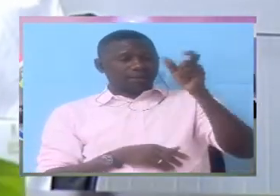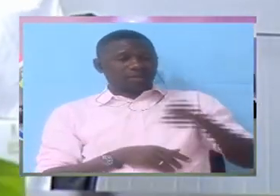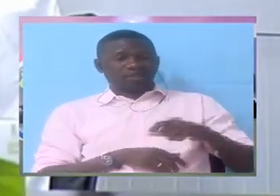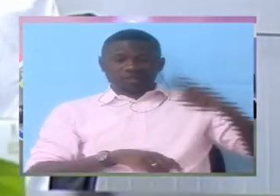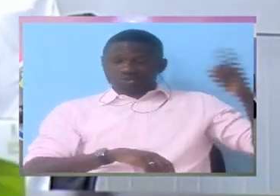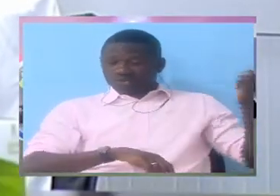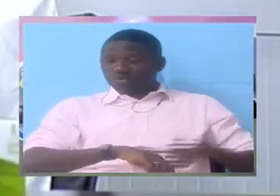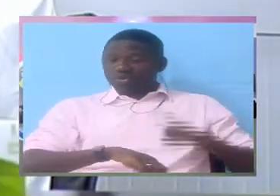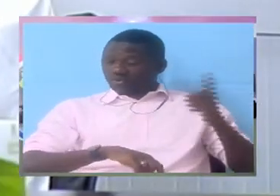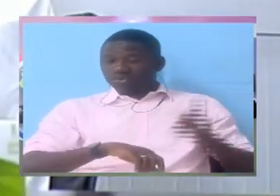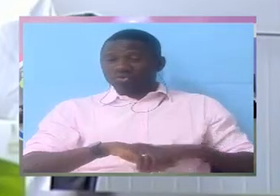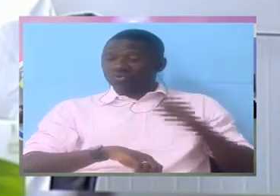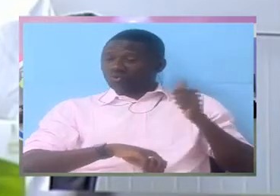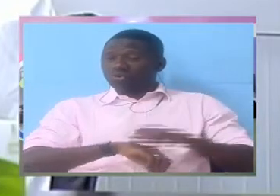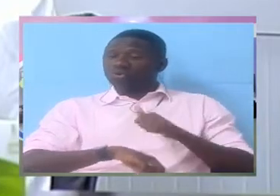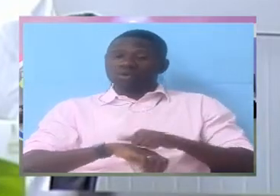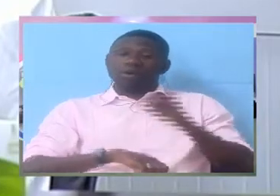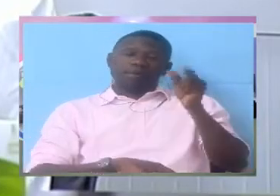torturer.